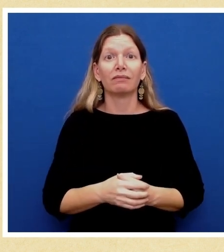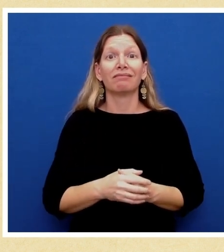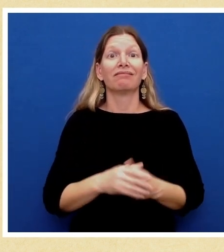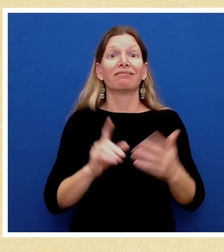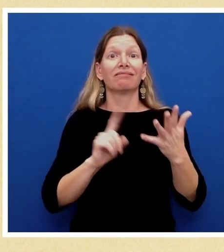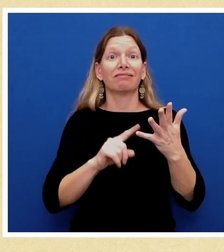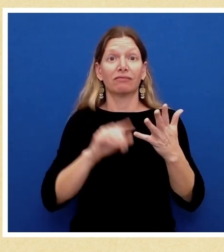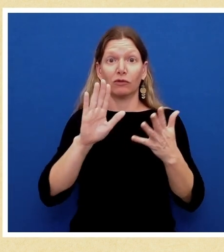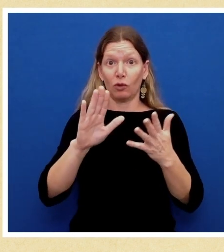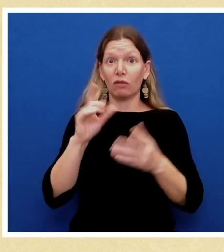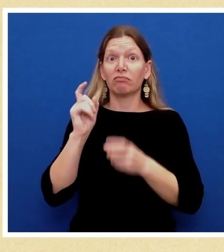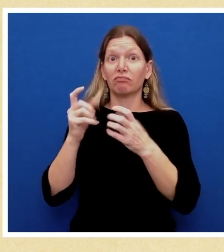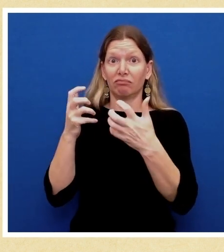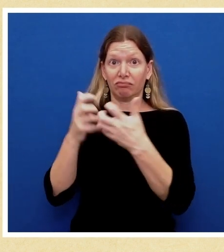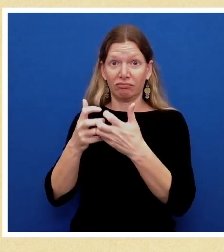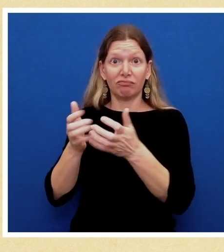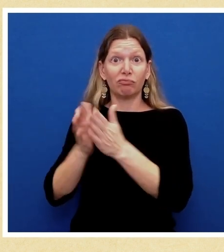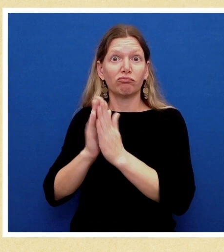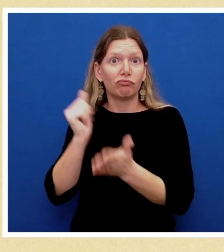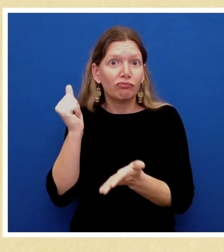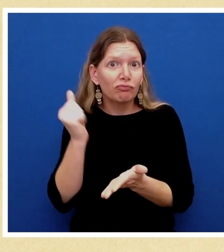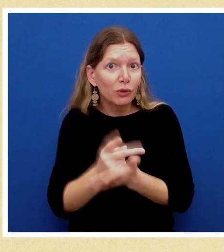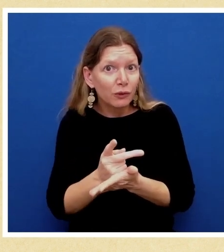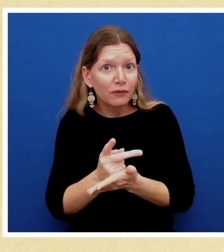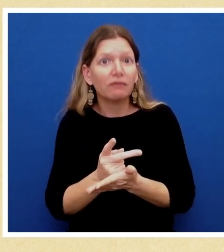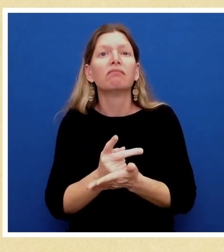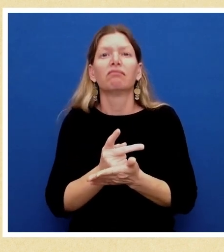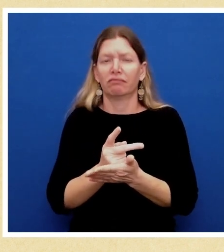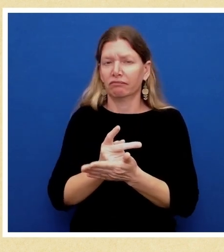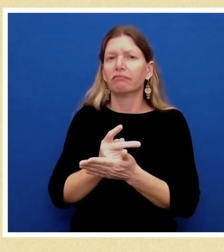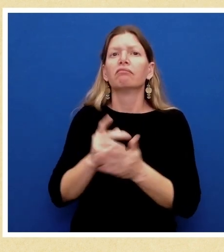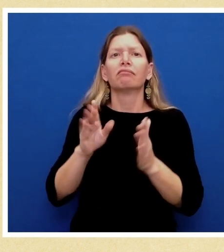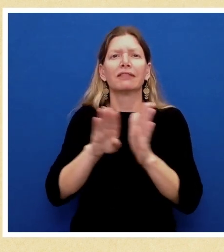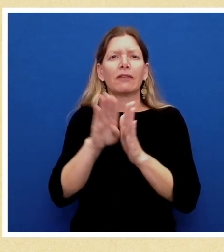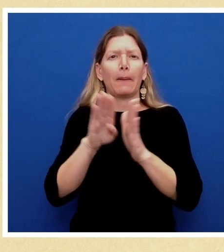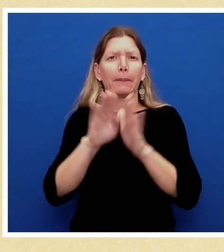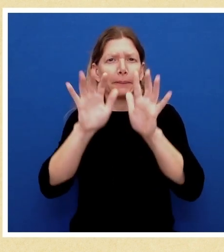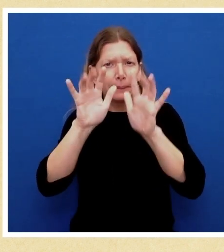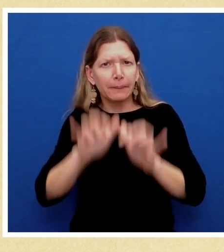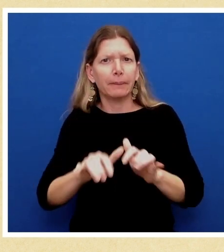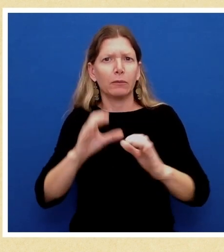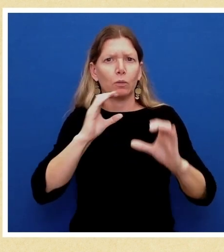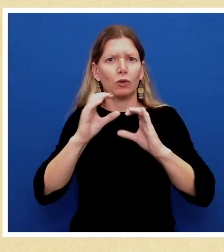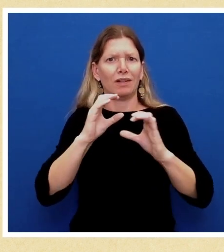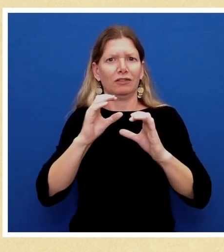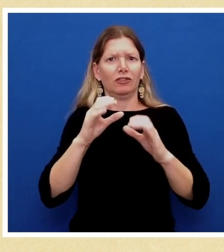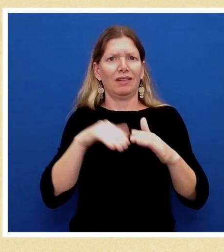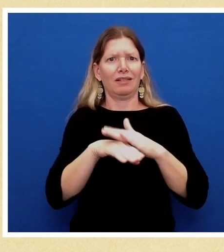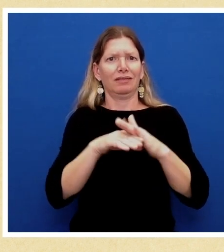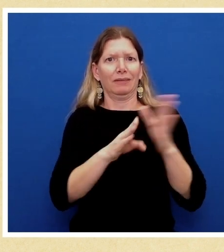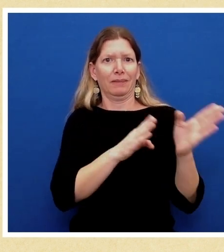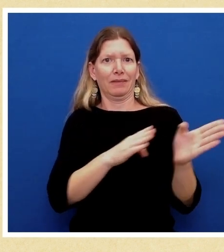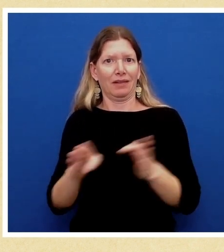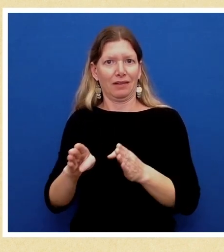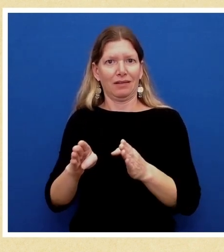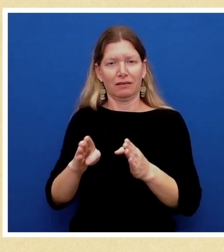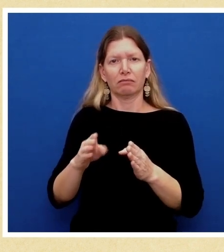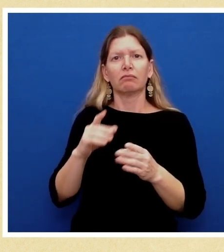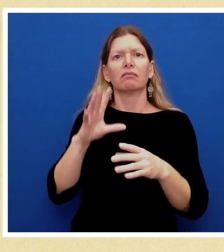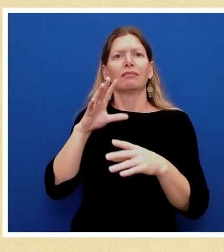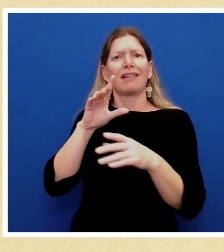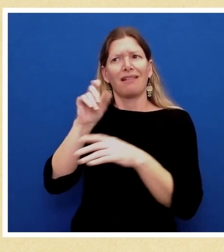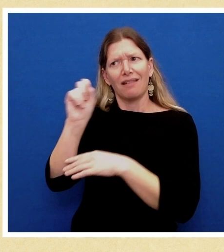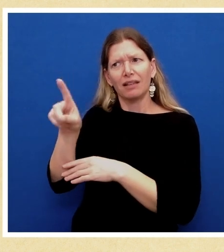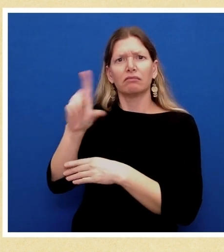you. 5. If your accommodation request gets approved, create a written communication access plan